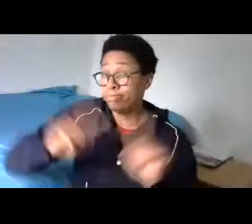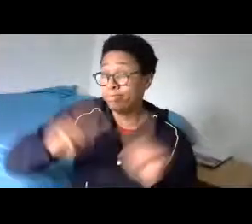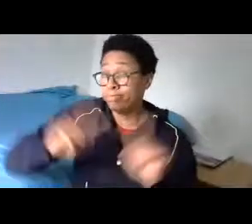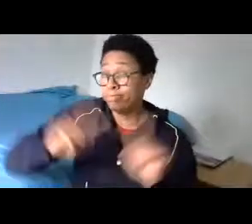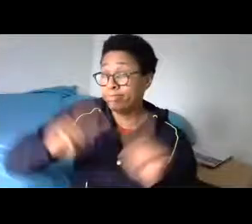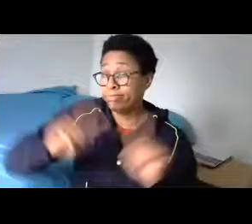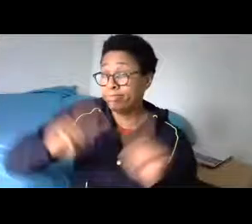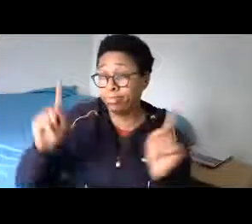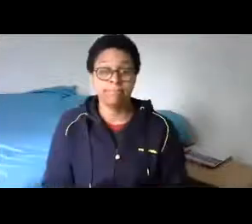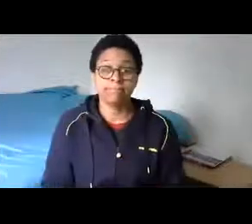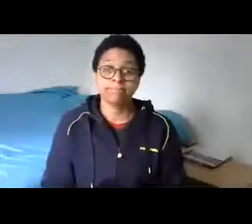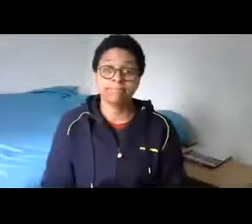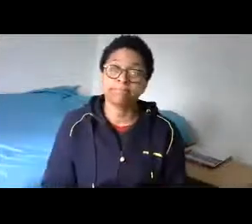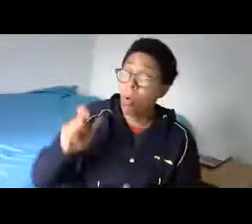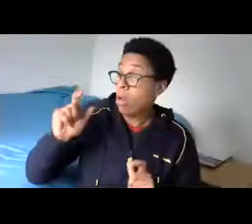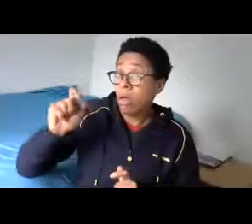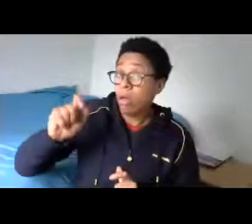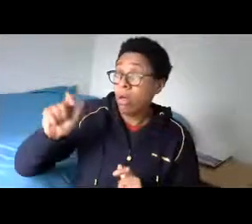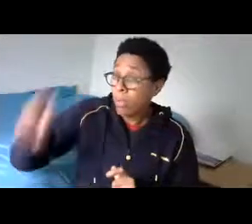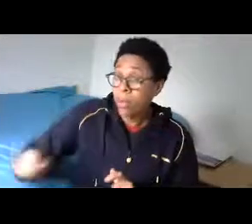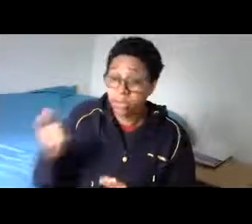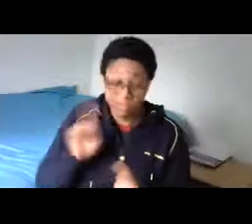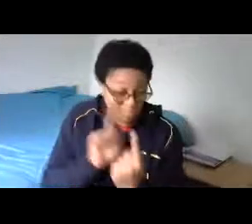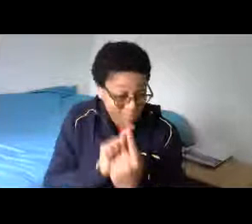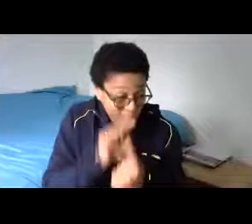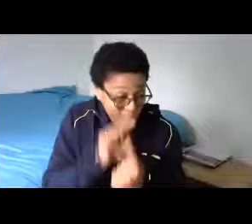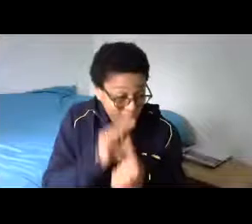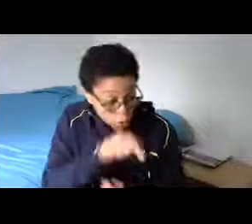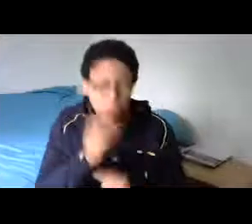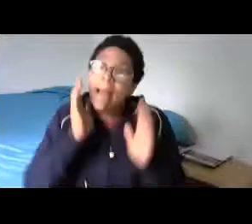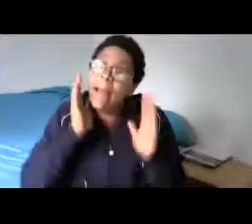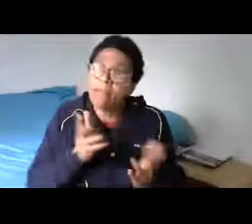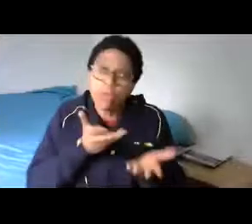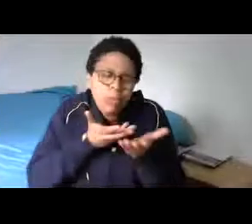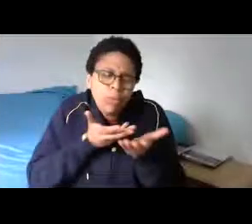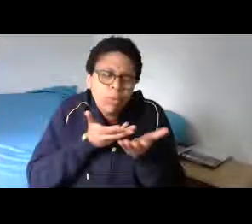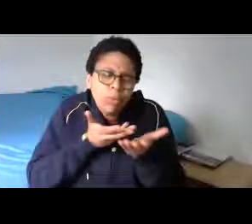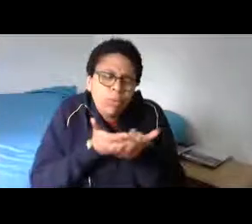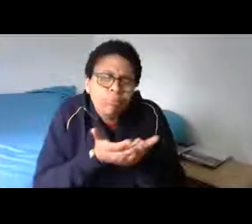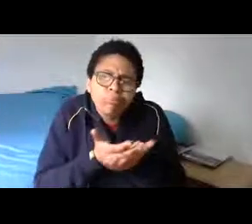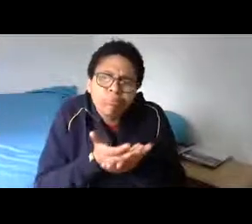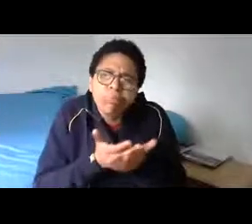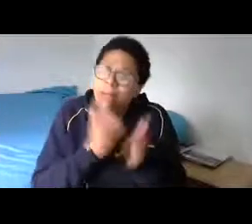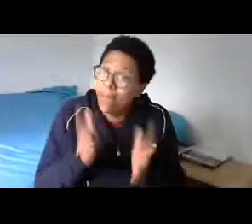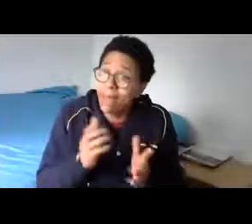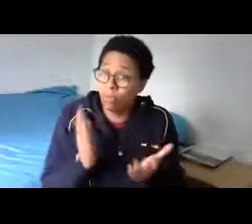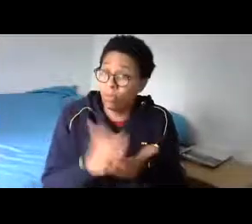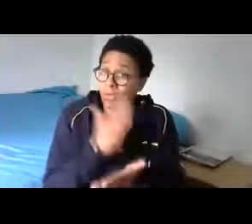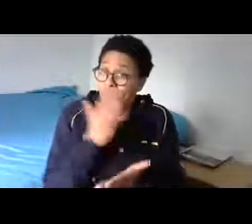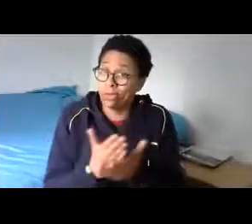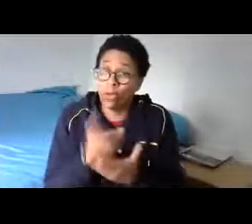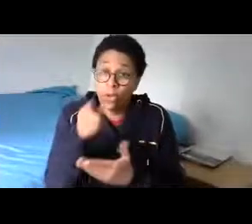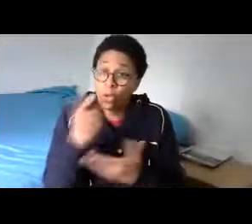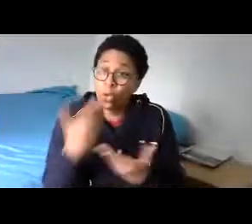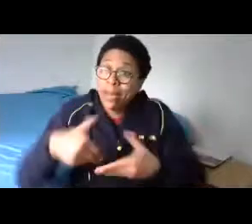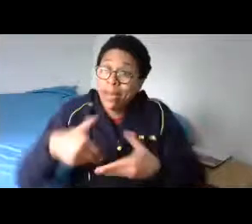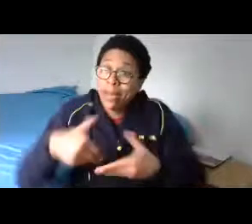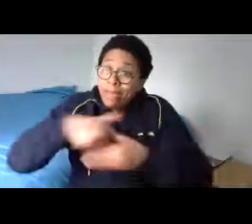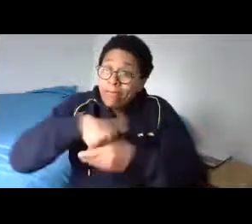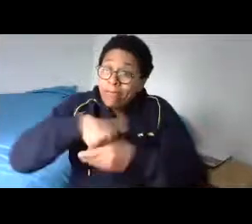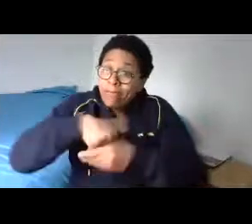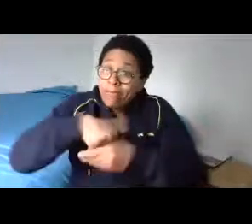So they have to speak to you. If needed, they have to make sure that you can be involved. So what often